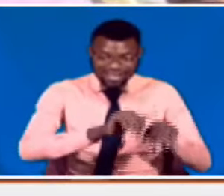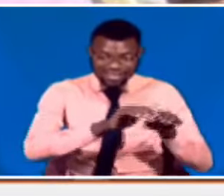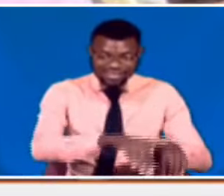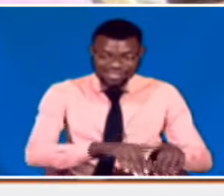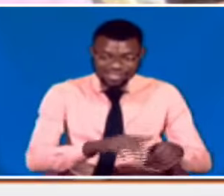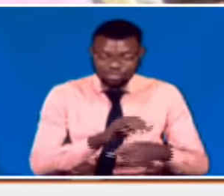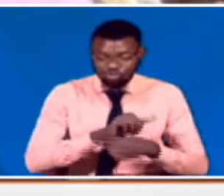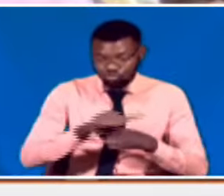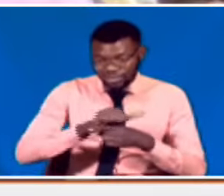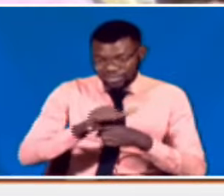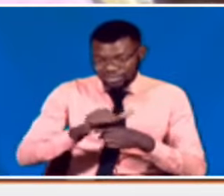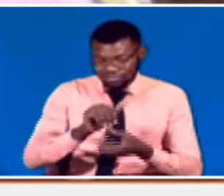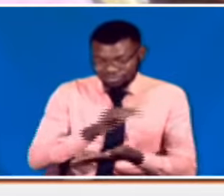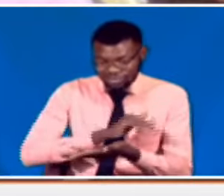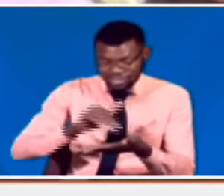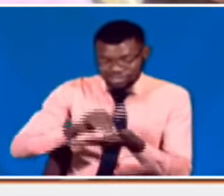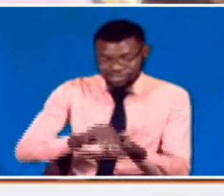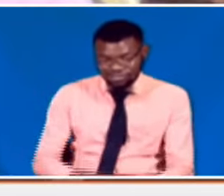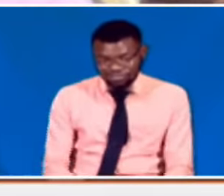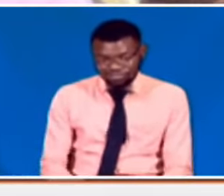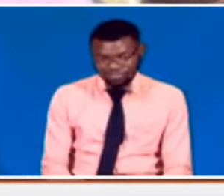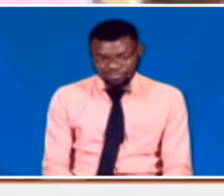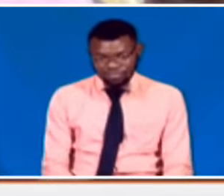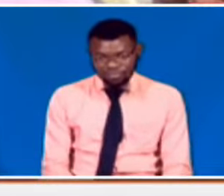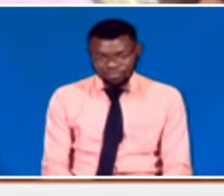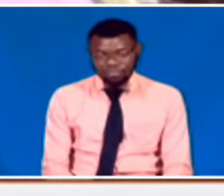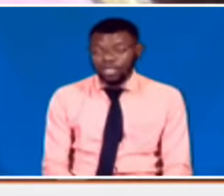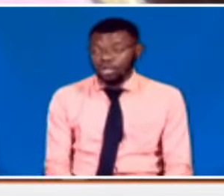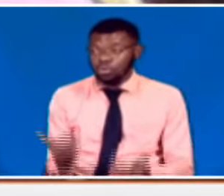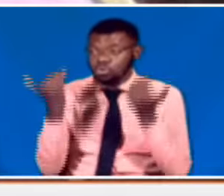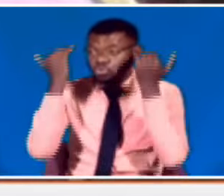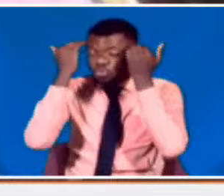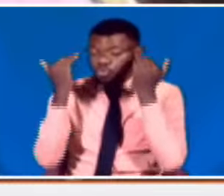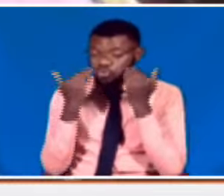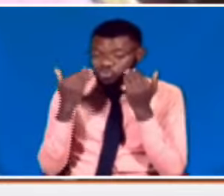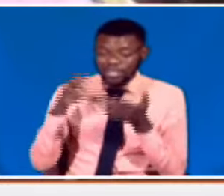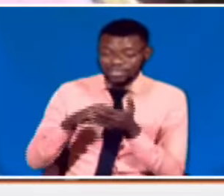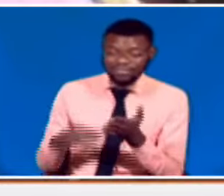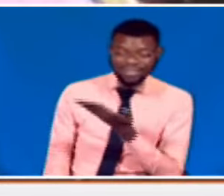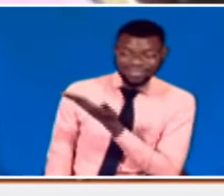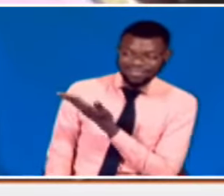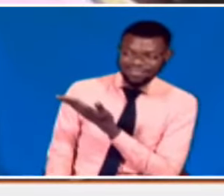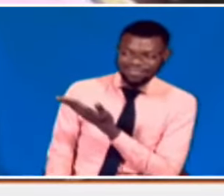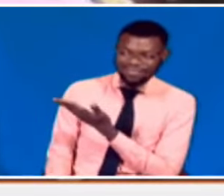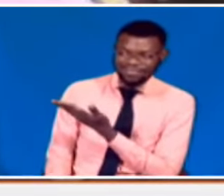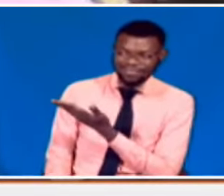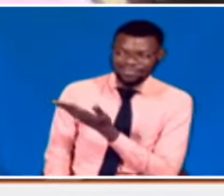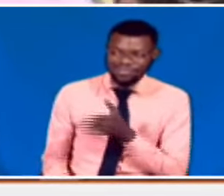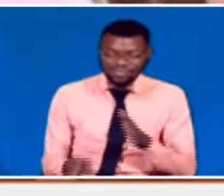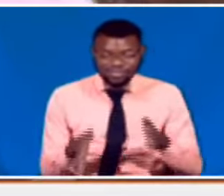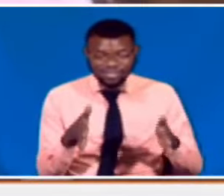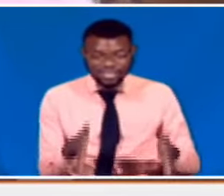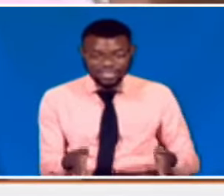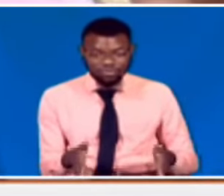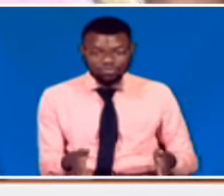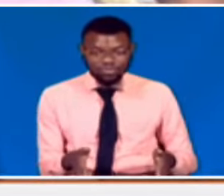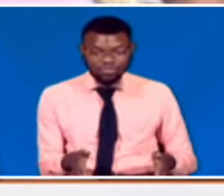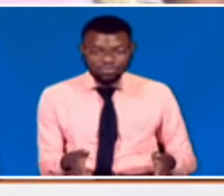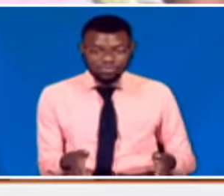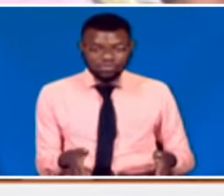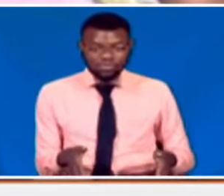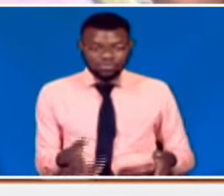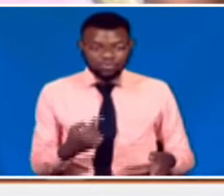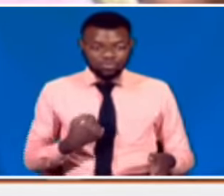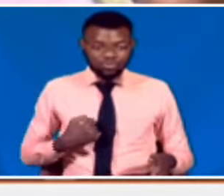Center, which is currently in court, and the commission is at the moment opposing a